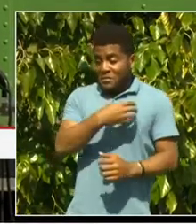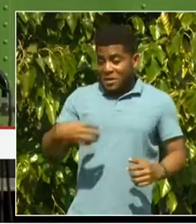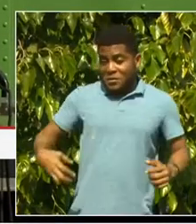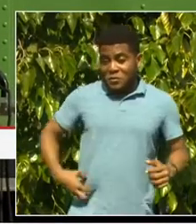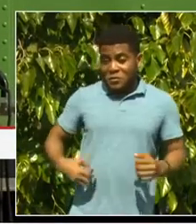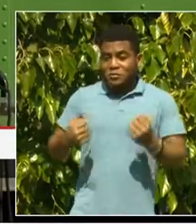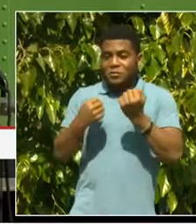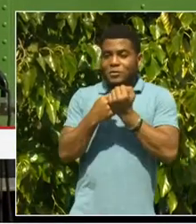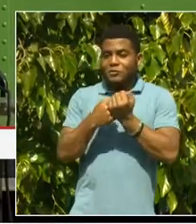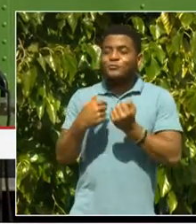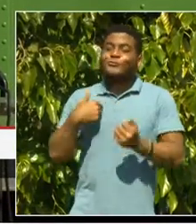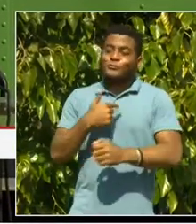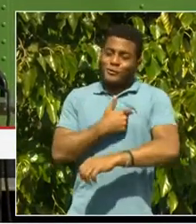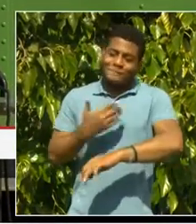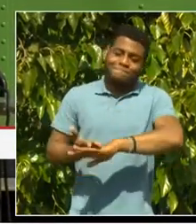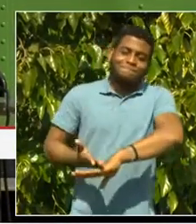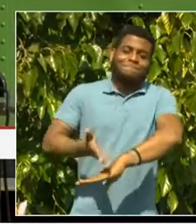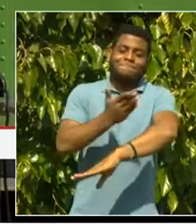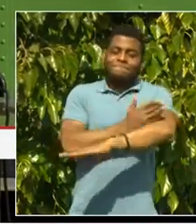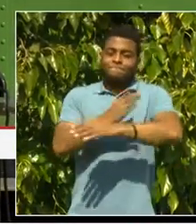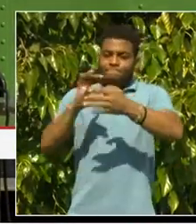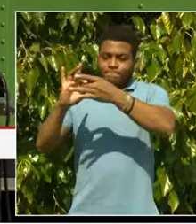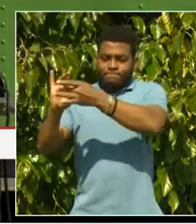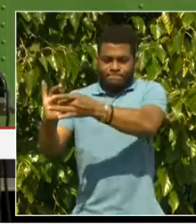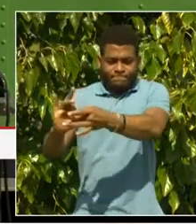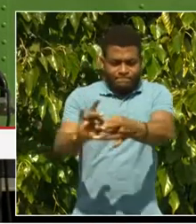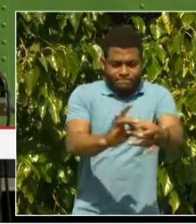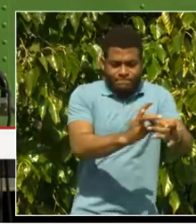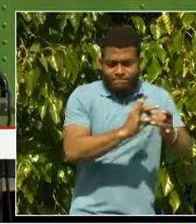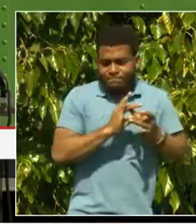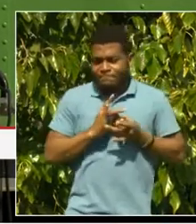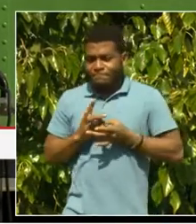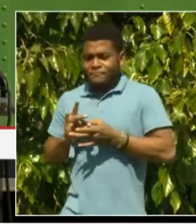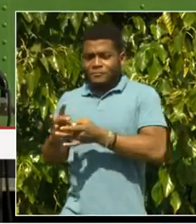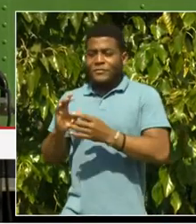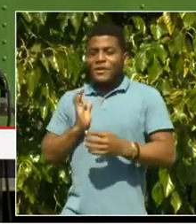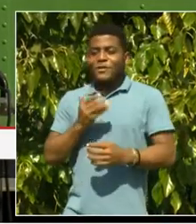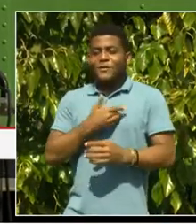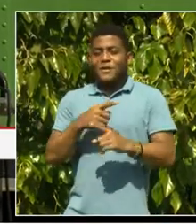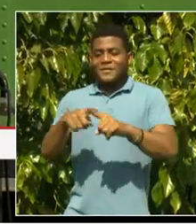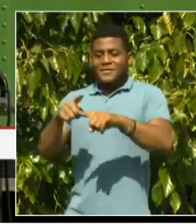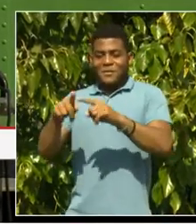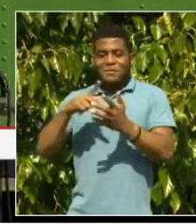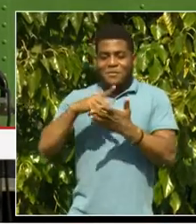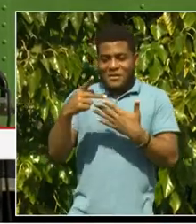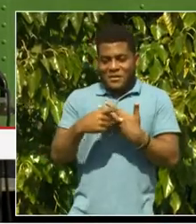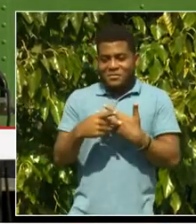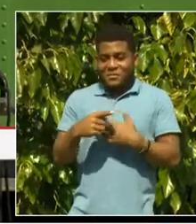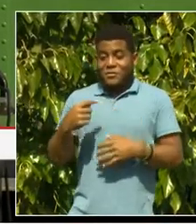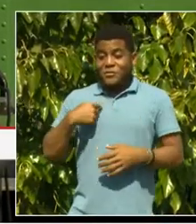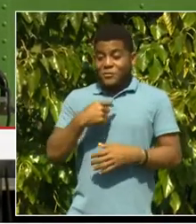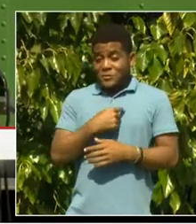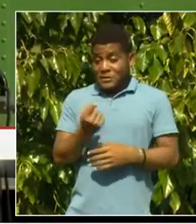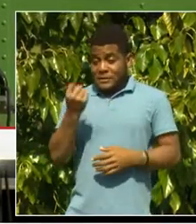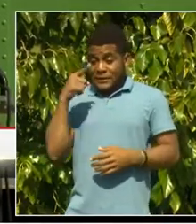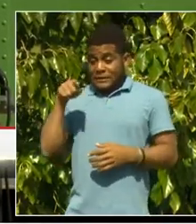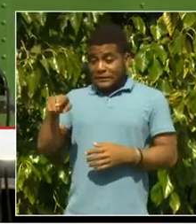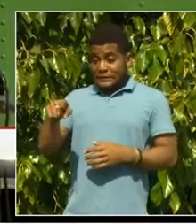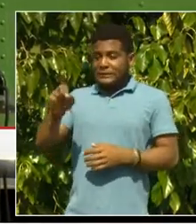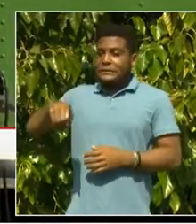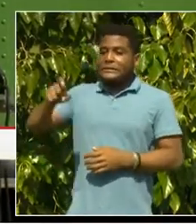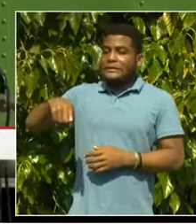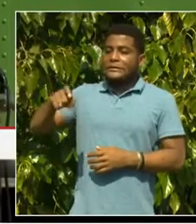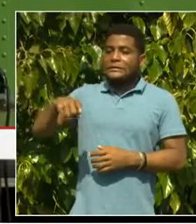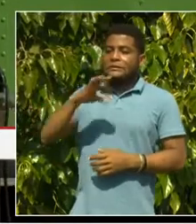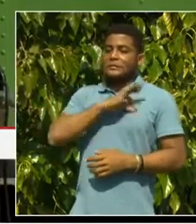that tapestry together. We know that we need short-term solutions for people when they have an immediate need. We have interim solutions